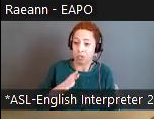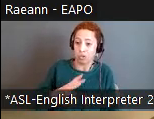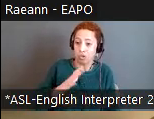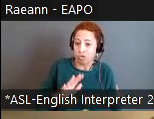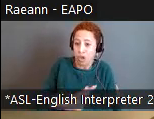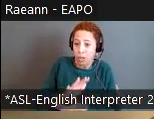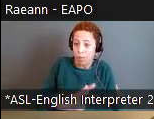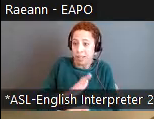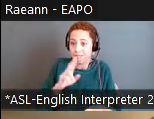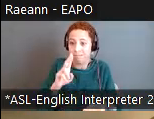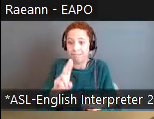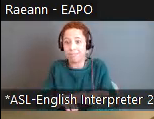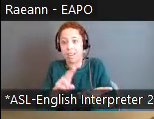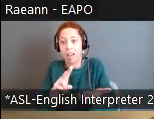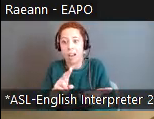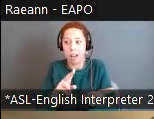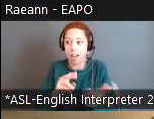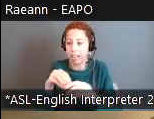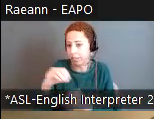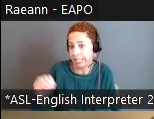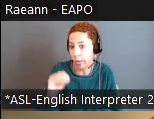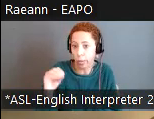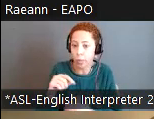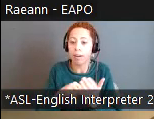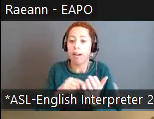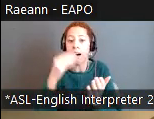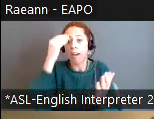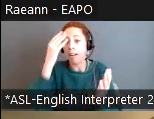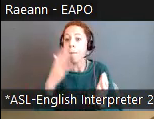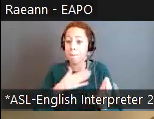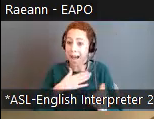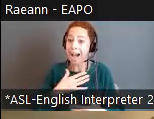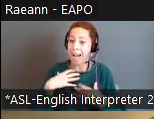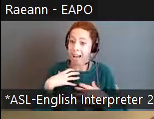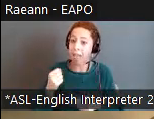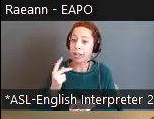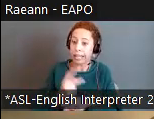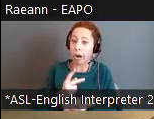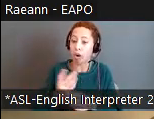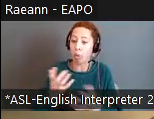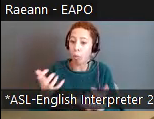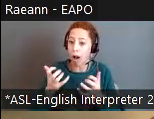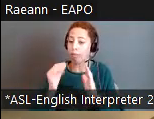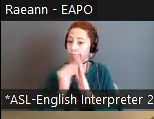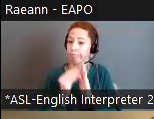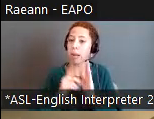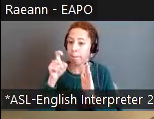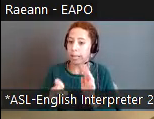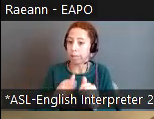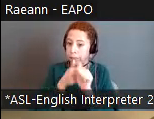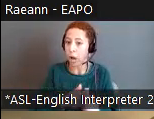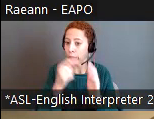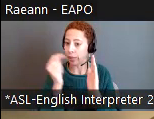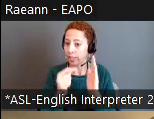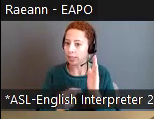in Ontario that says, here are my healthcare wishes, they must be followed. The only exceptions would be if you get a do